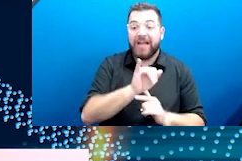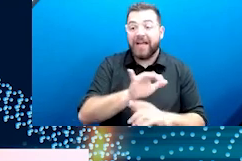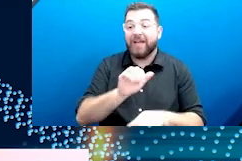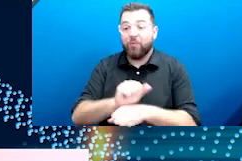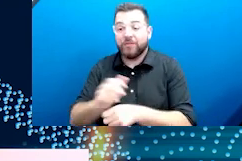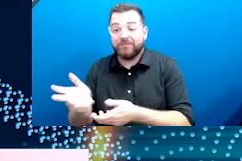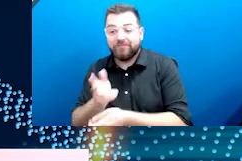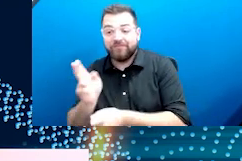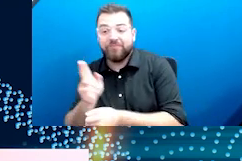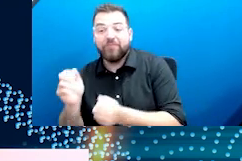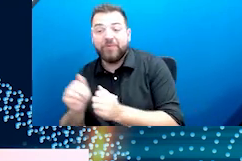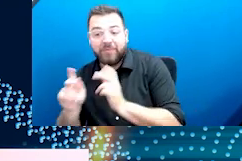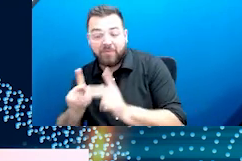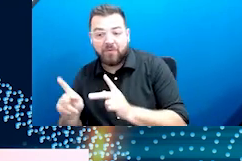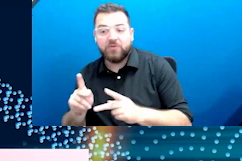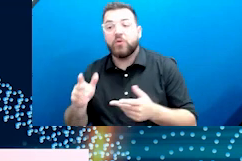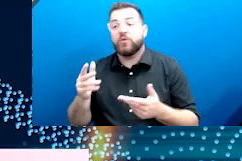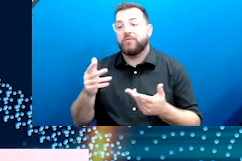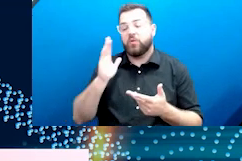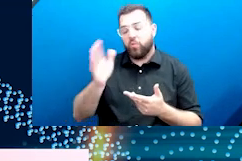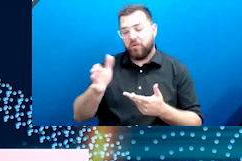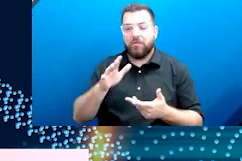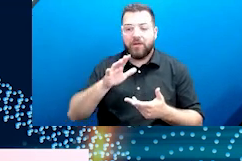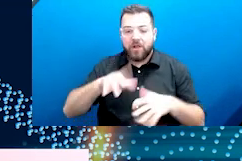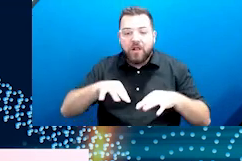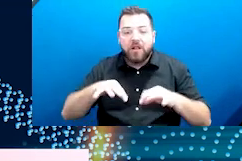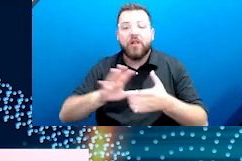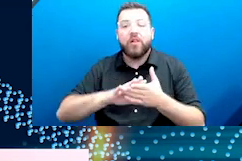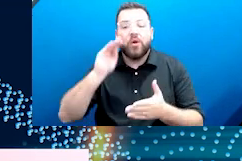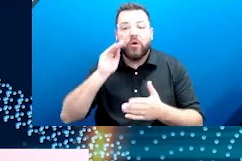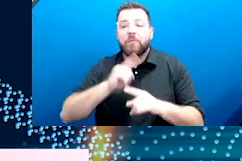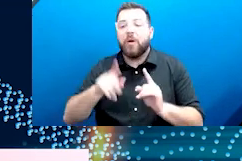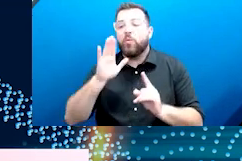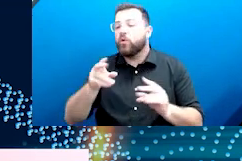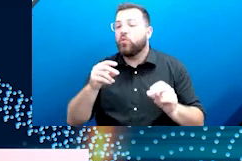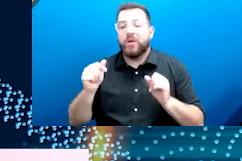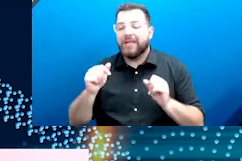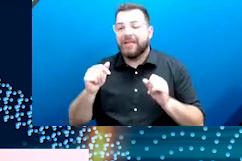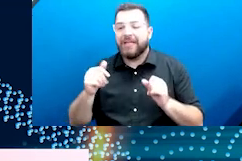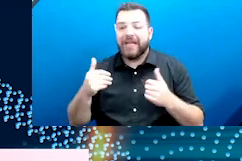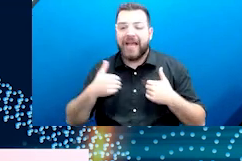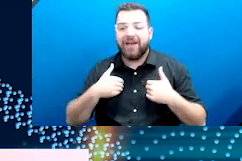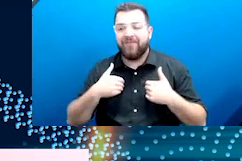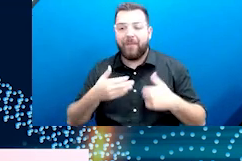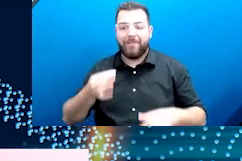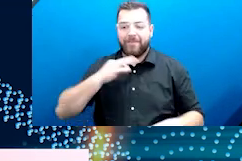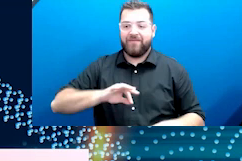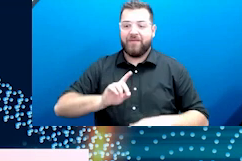a learning curve, but those who embrace this new way of working will quickly gain an edge. And so that's how they're